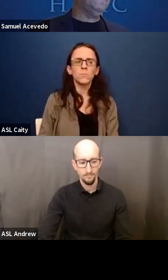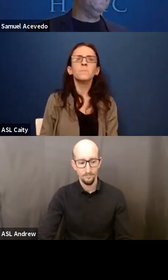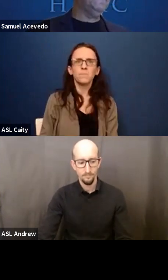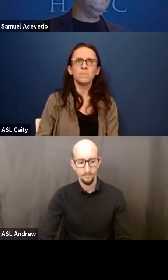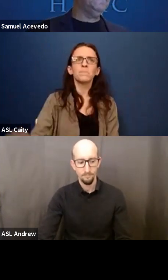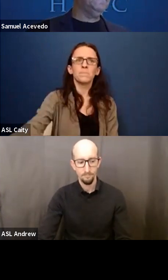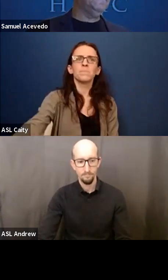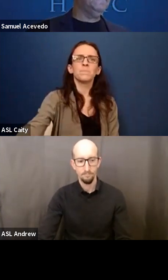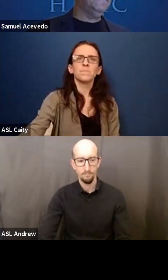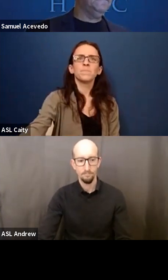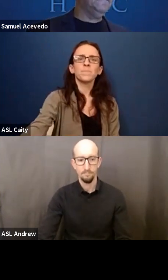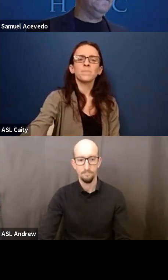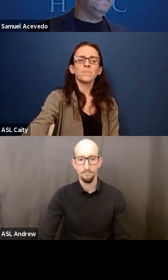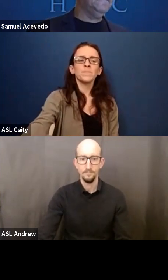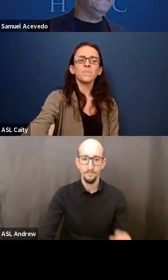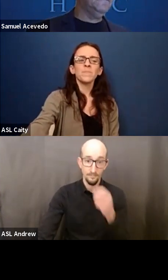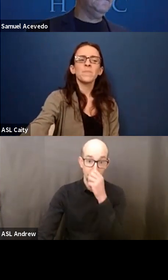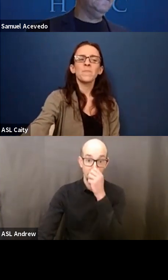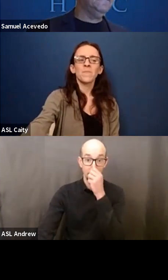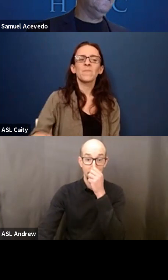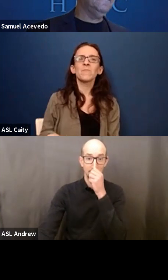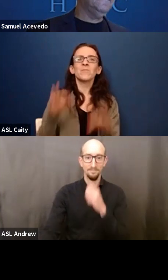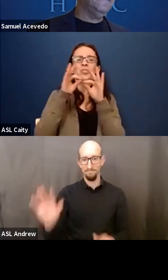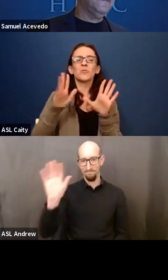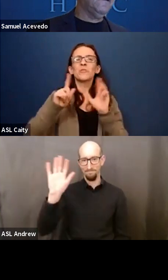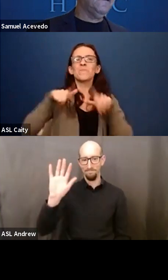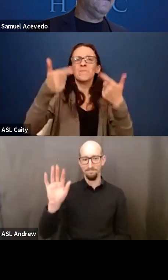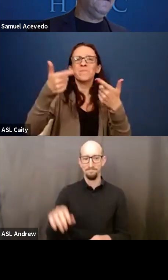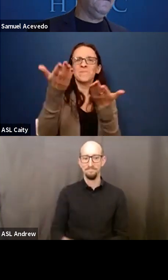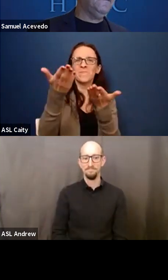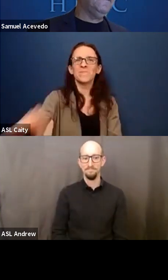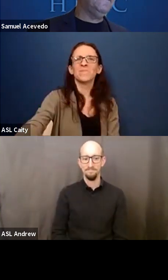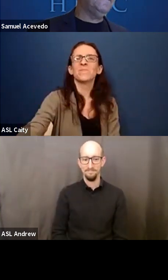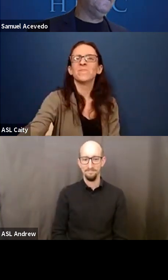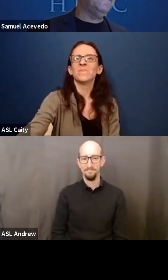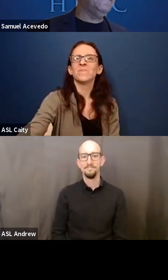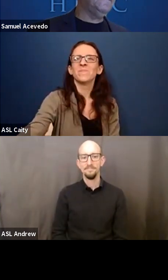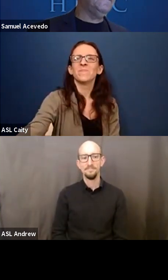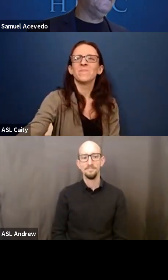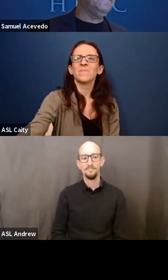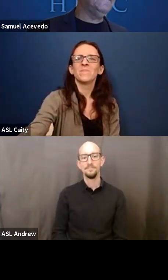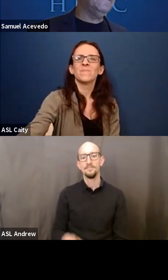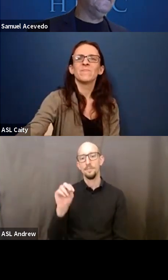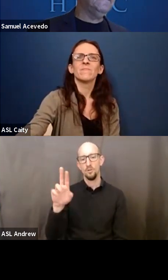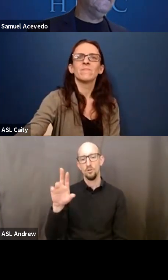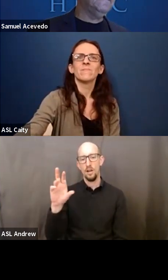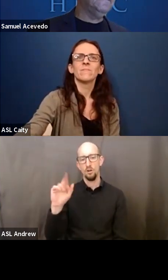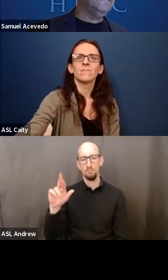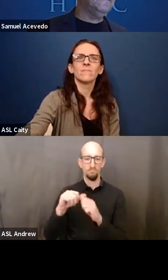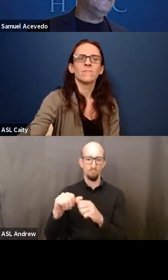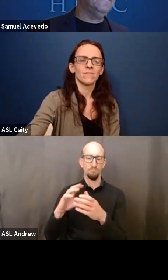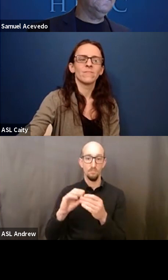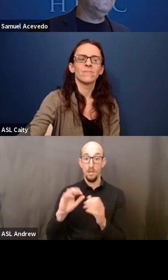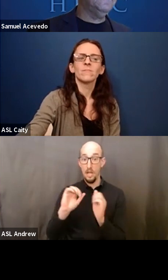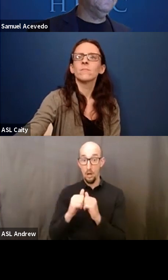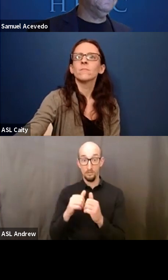And the only way that I think you can get there as a model is by seeing how it plays out